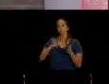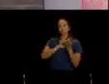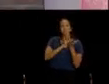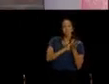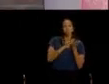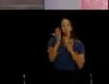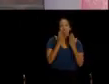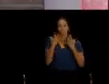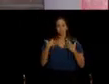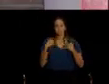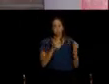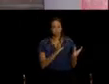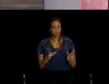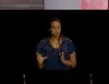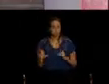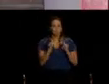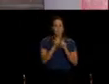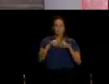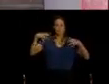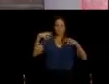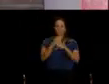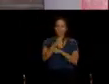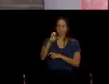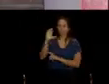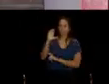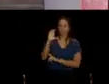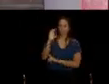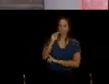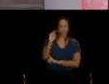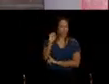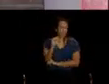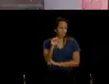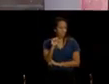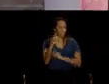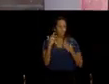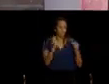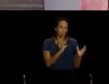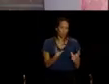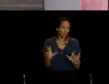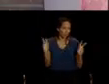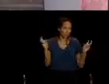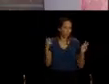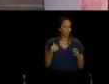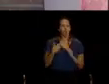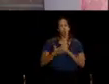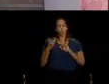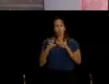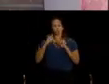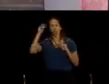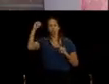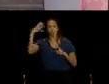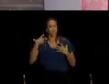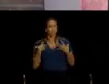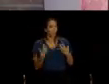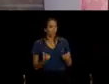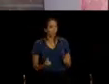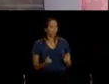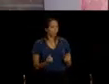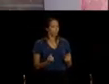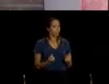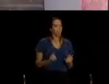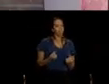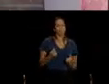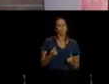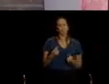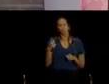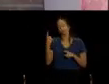Plan, also known as CMS. Most of you know us as CMS Health Plan, operated by Sunshine Health on the behalf of the Department